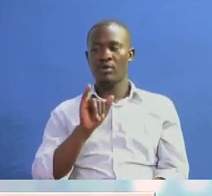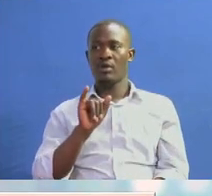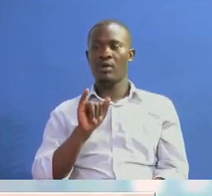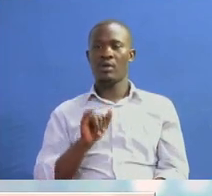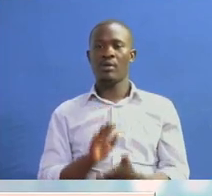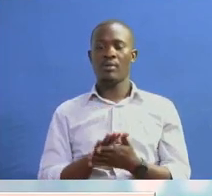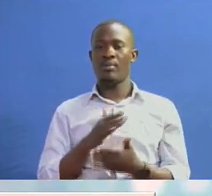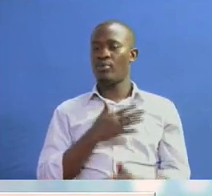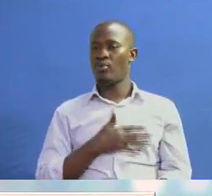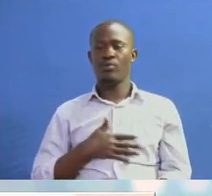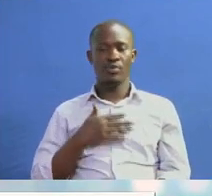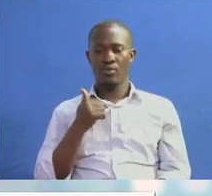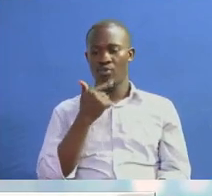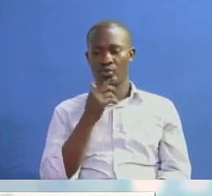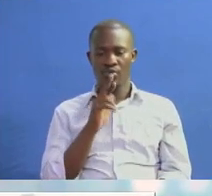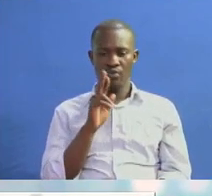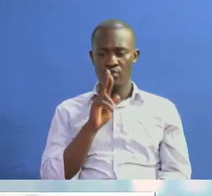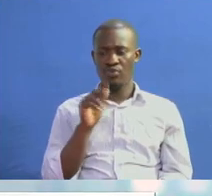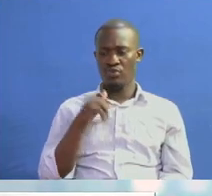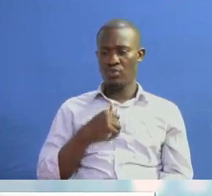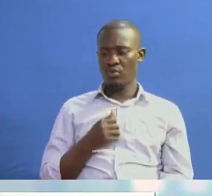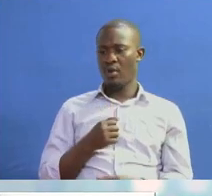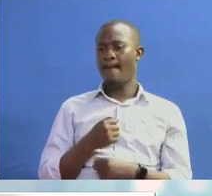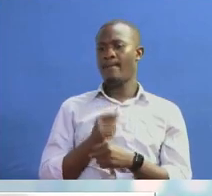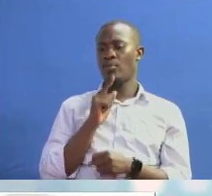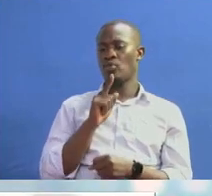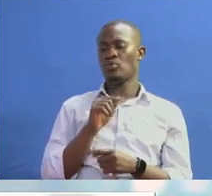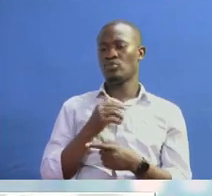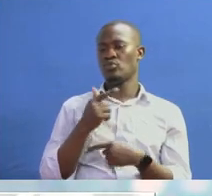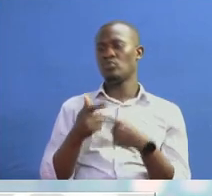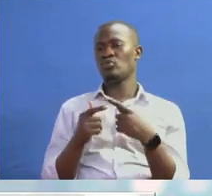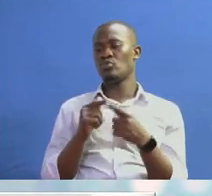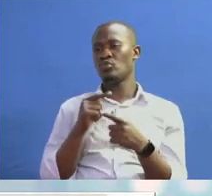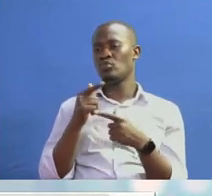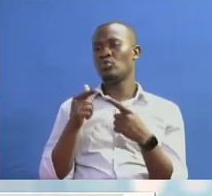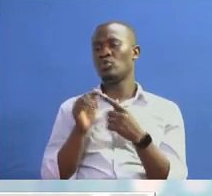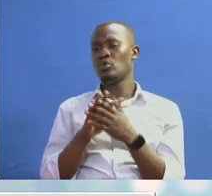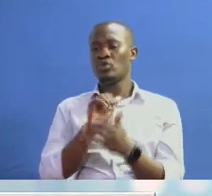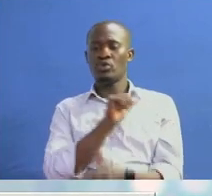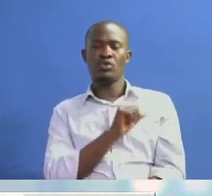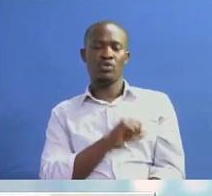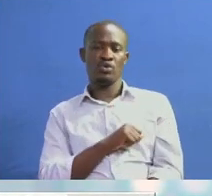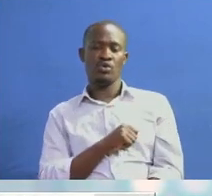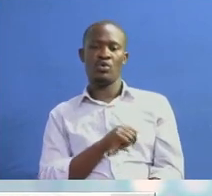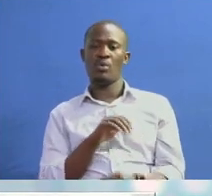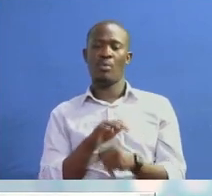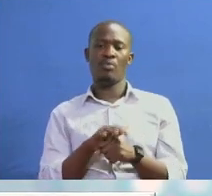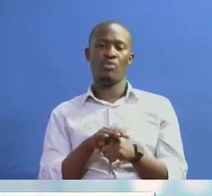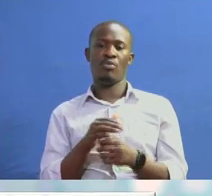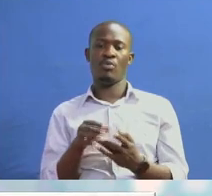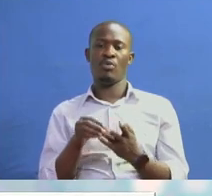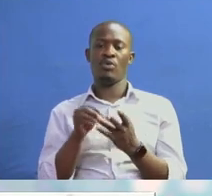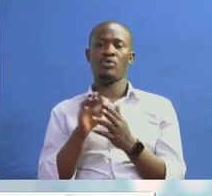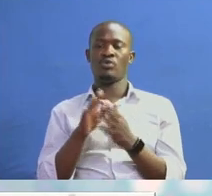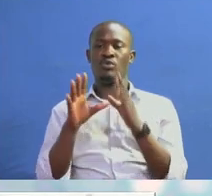Mm-hmm. Kindly, whoever who sees this, make sure it reaches to those in authority and most especially to